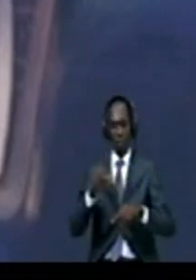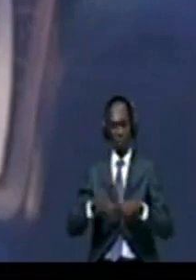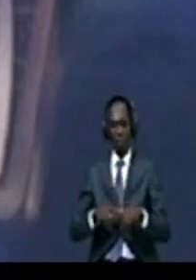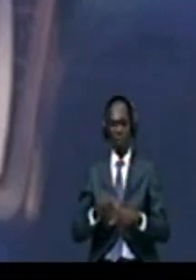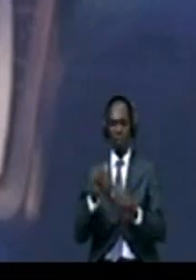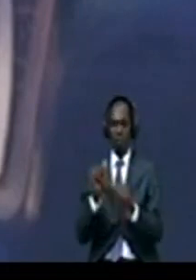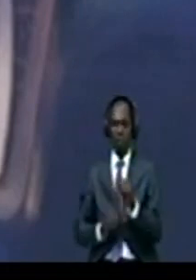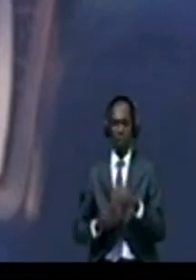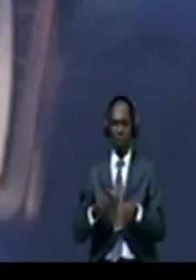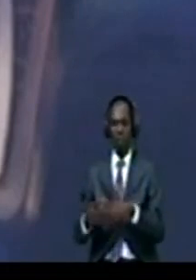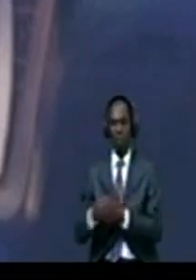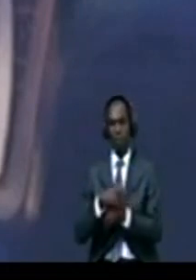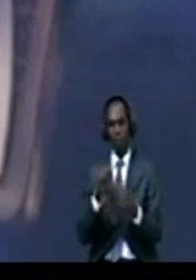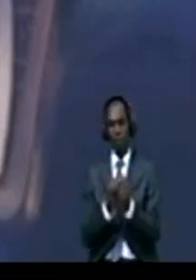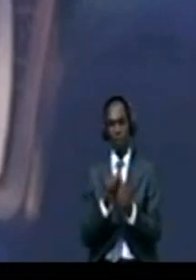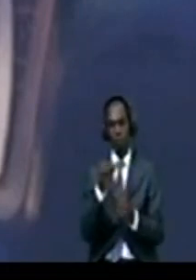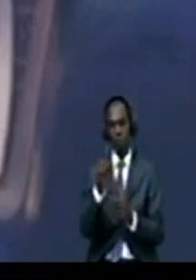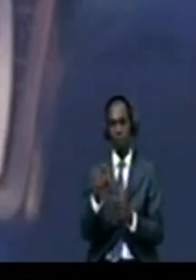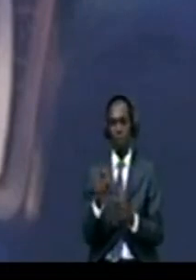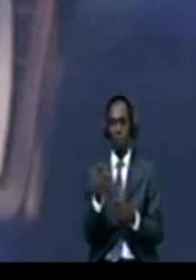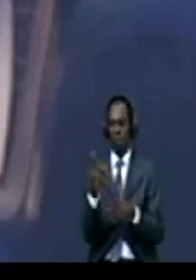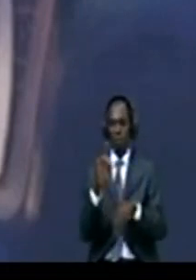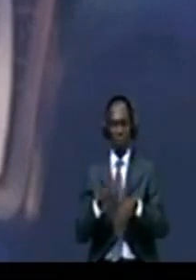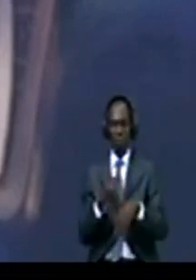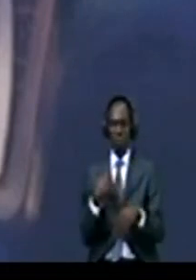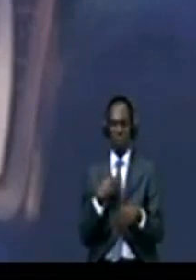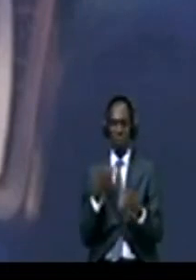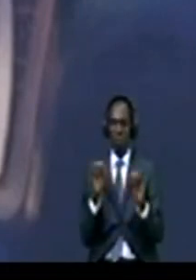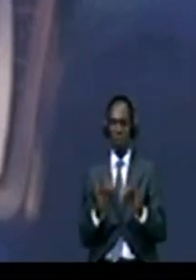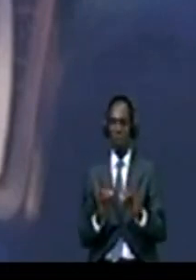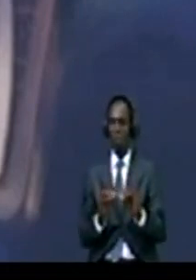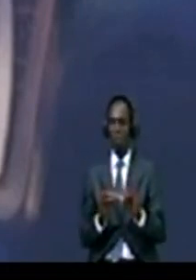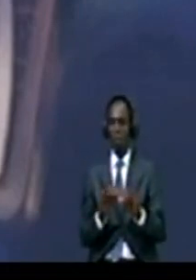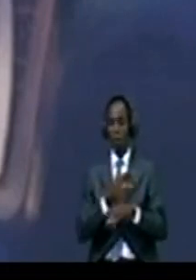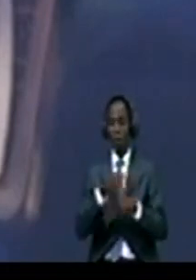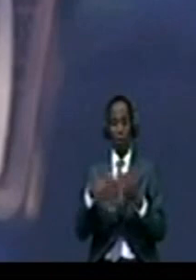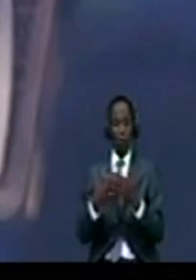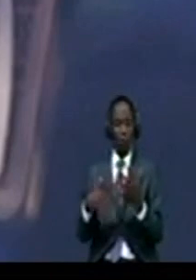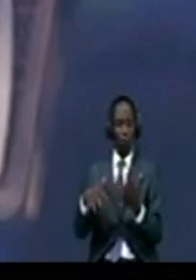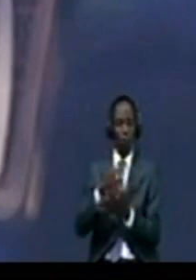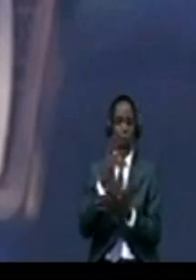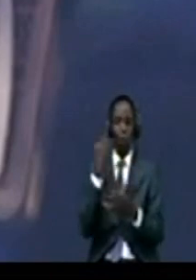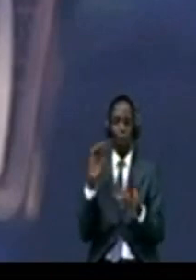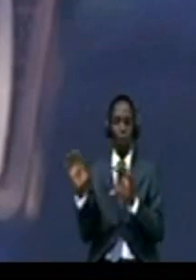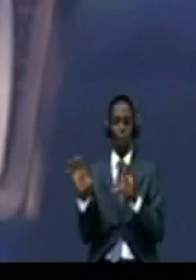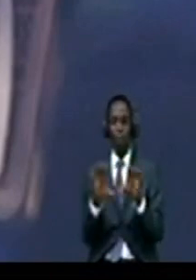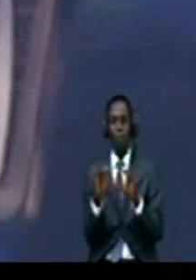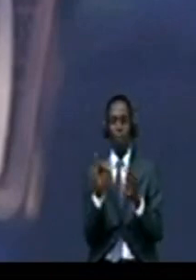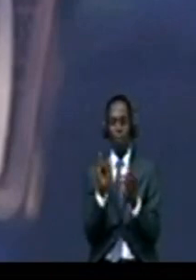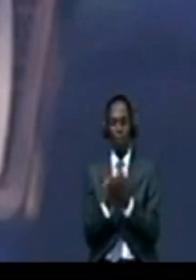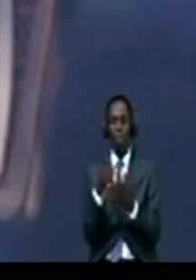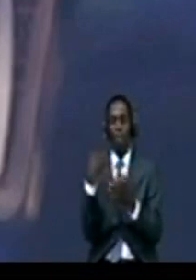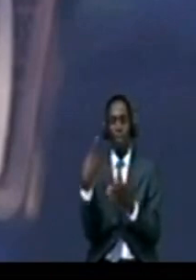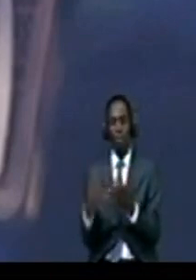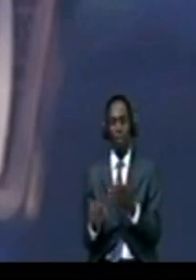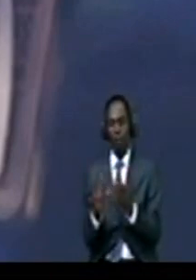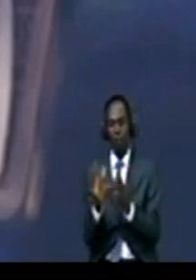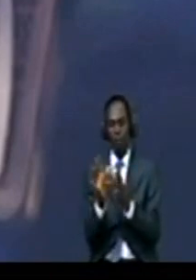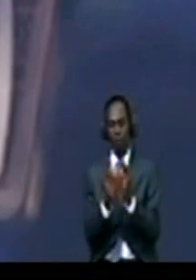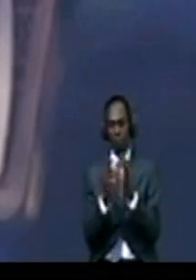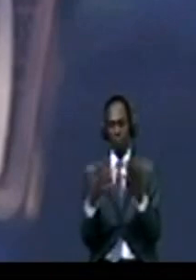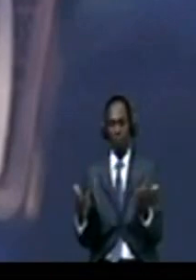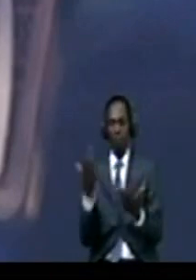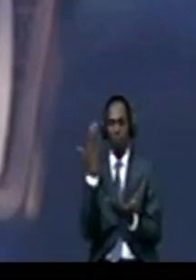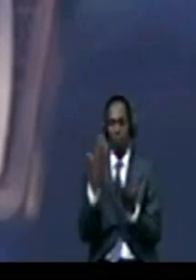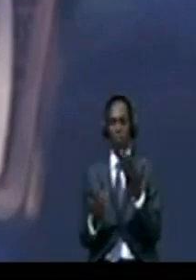in the temple, and ye laid no hold on me. But all this was done that the scriptures of the prophets might be fulfilled. Then all